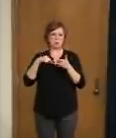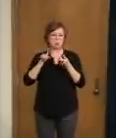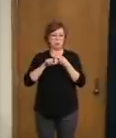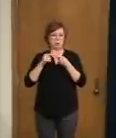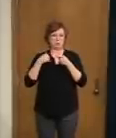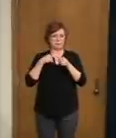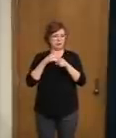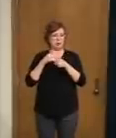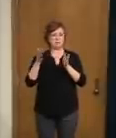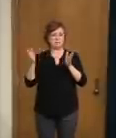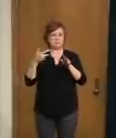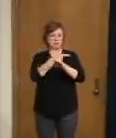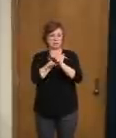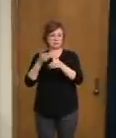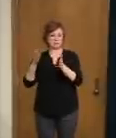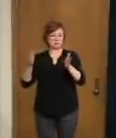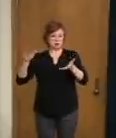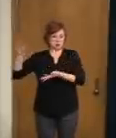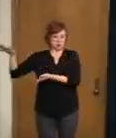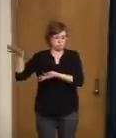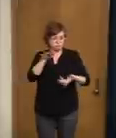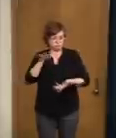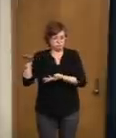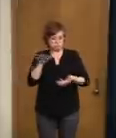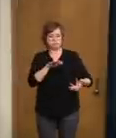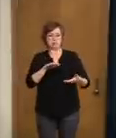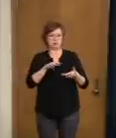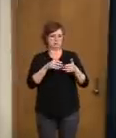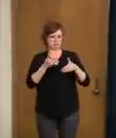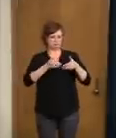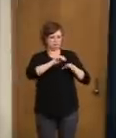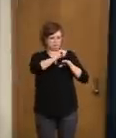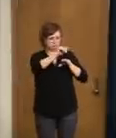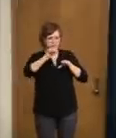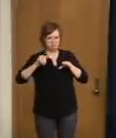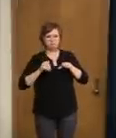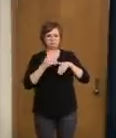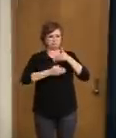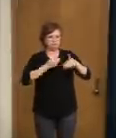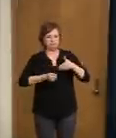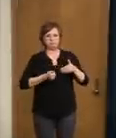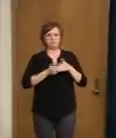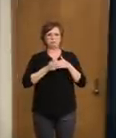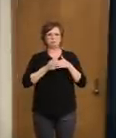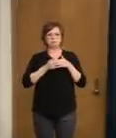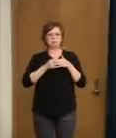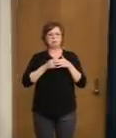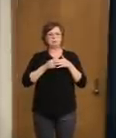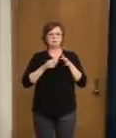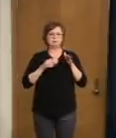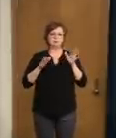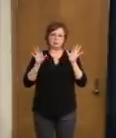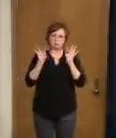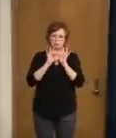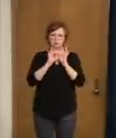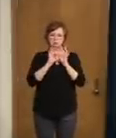true in phase 1 as we're focusing on those priority populations, and it will also be true when we go into phase 2 and get to the point where